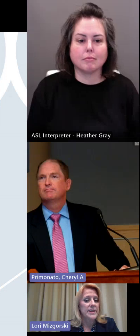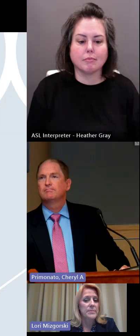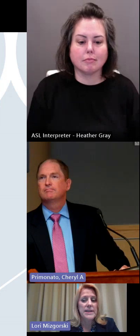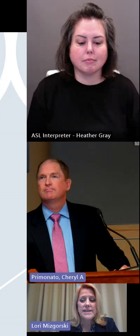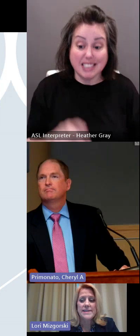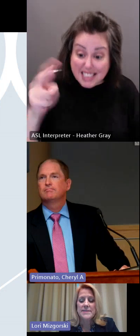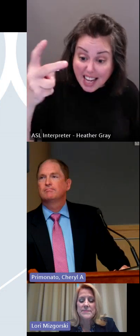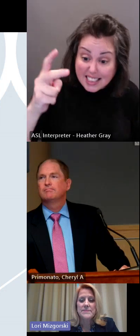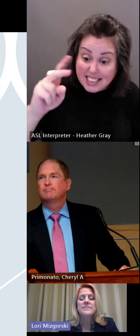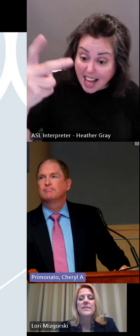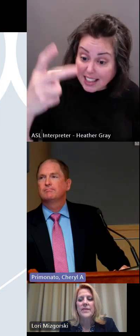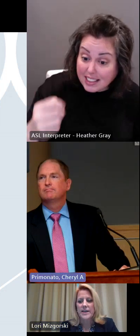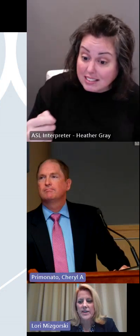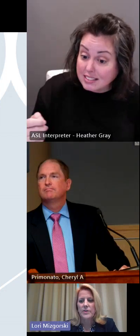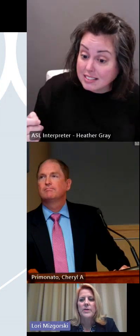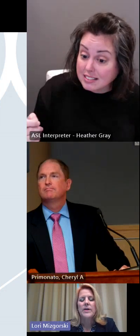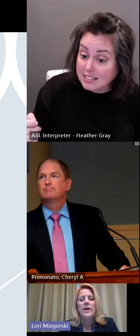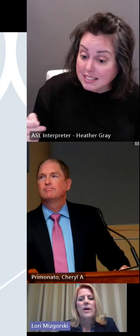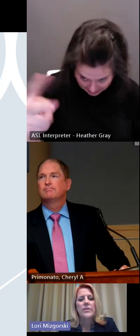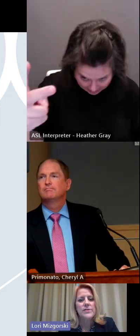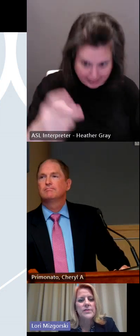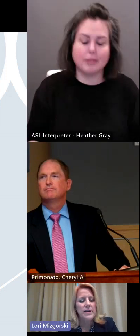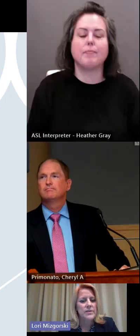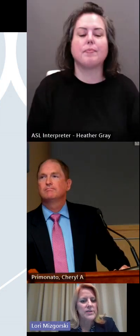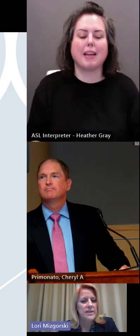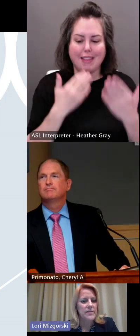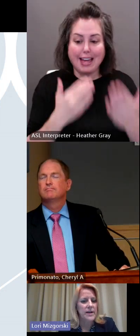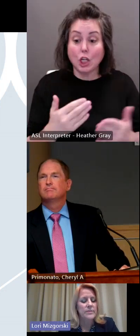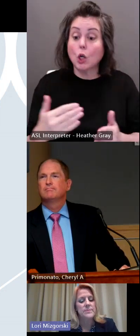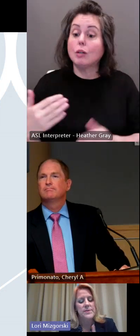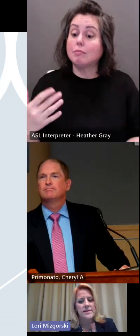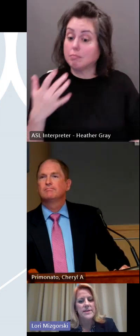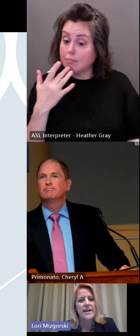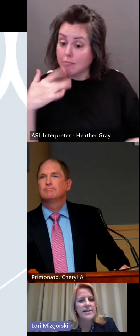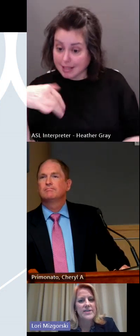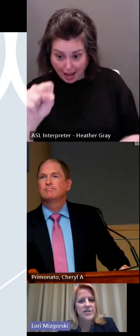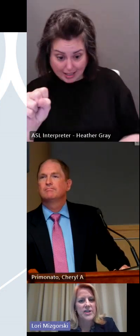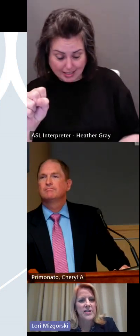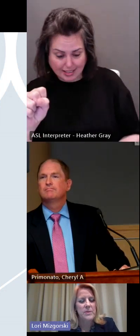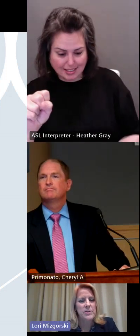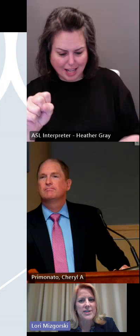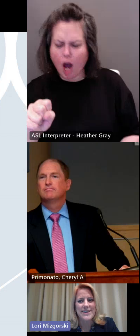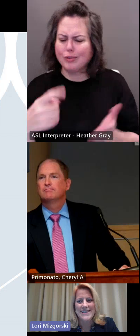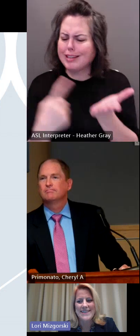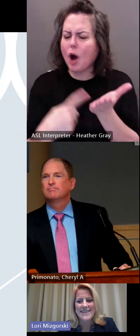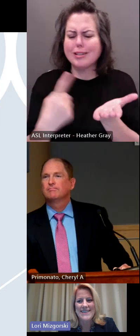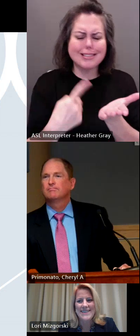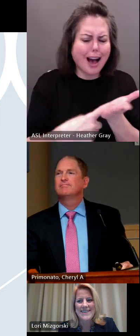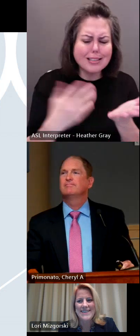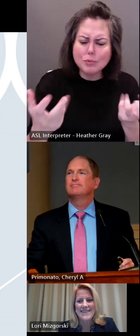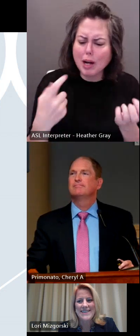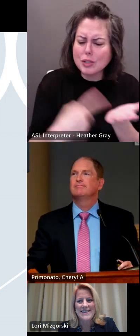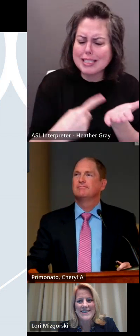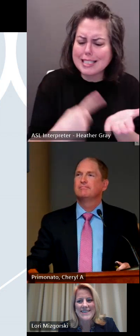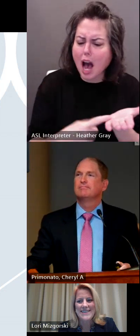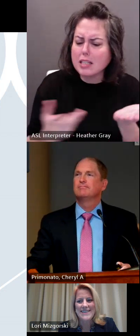A Second. second, please. Thank you. All those in favor signify, whoops, any discussion on the motion?